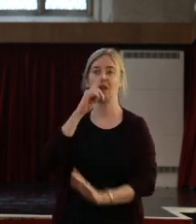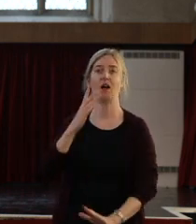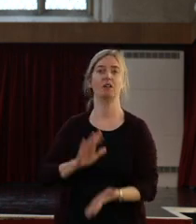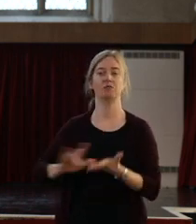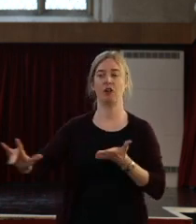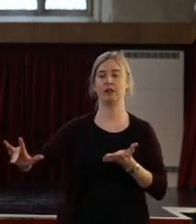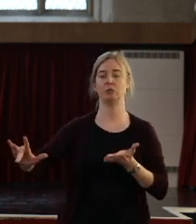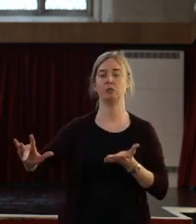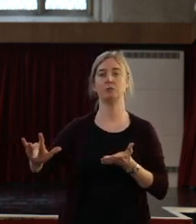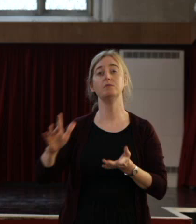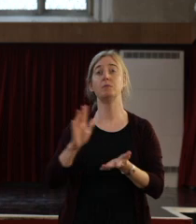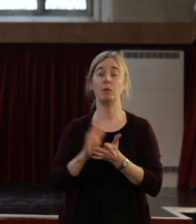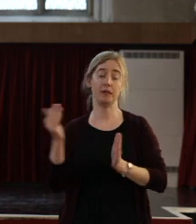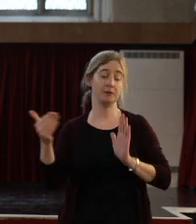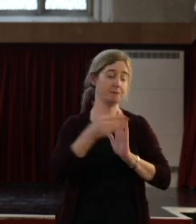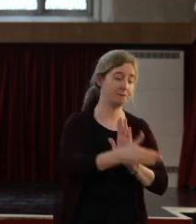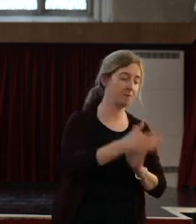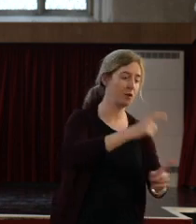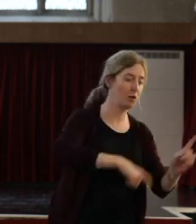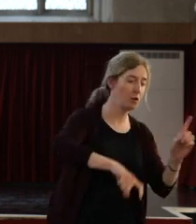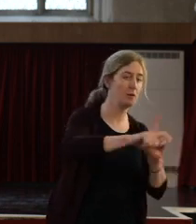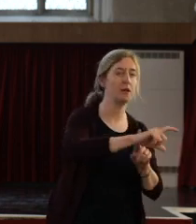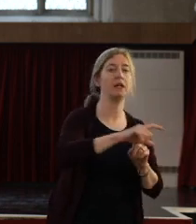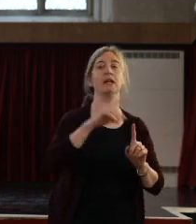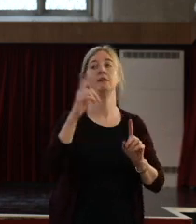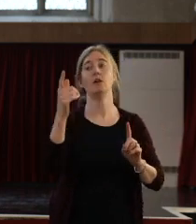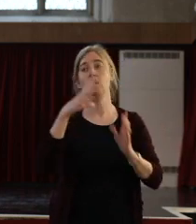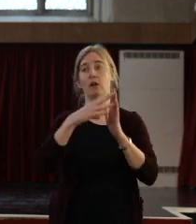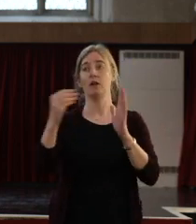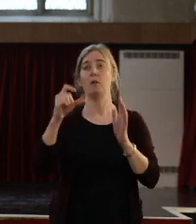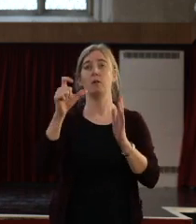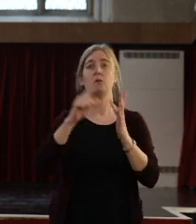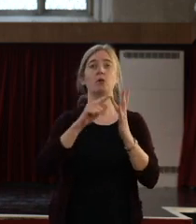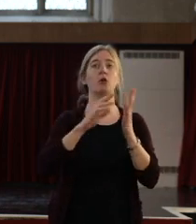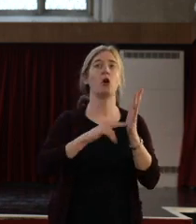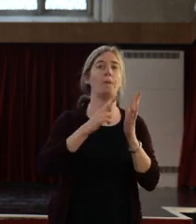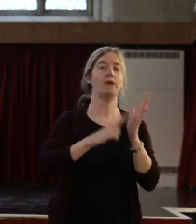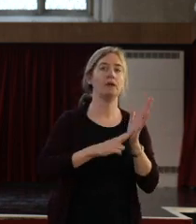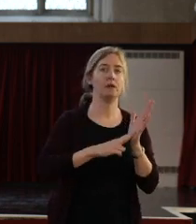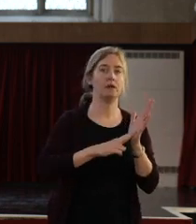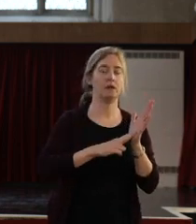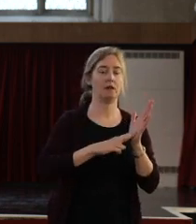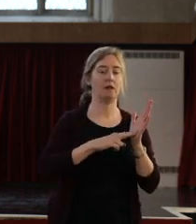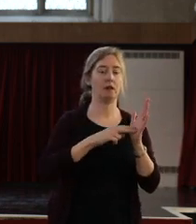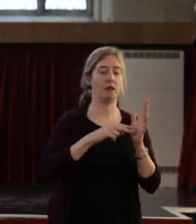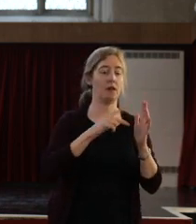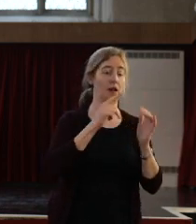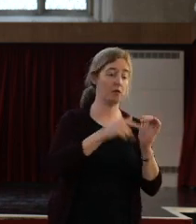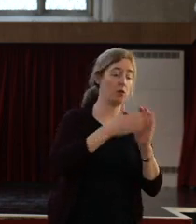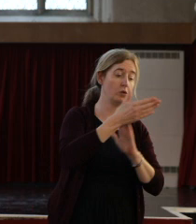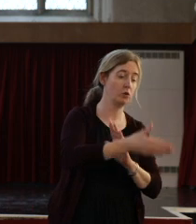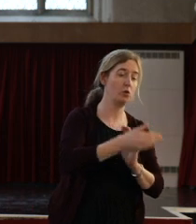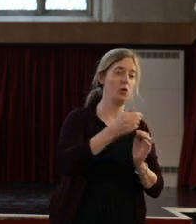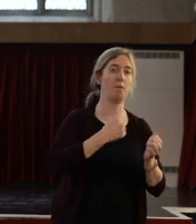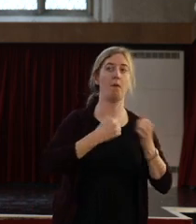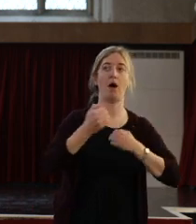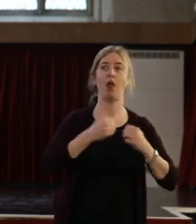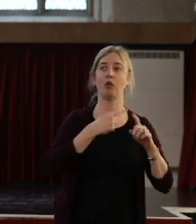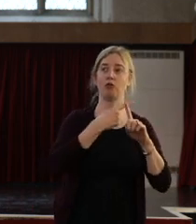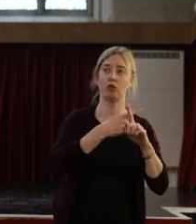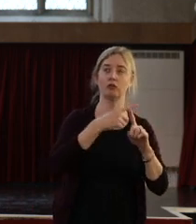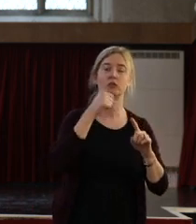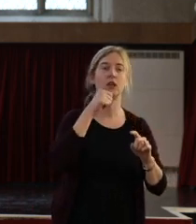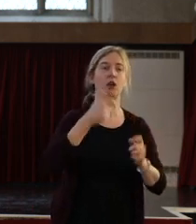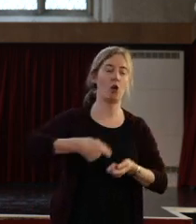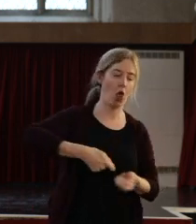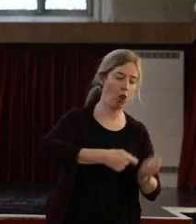go into communities, and I think that's what the Common Lot should be applauded for doing. They've gone into the Marcross, they've set up, you've got an allotment there, haven't you? And you're also doing community things where you're